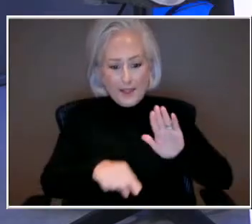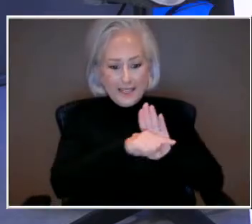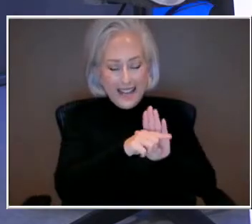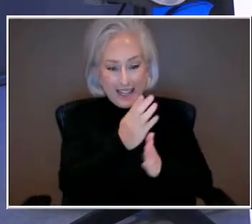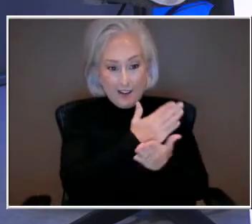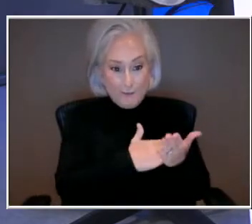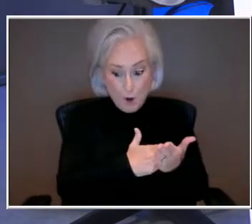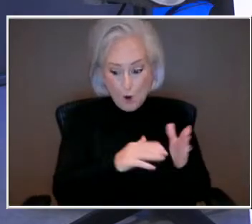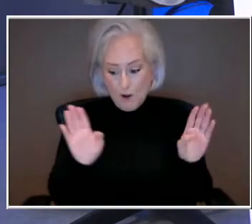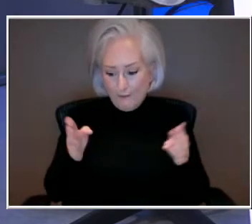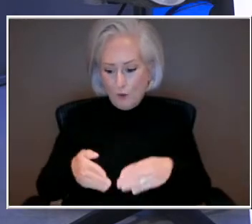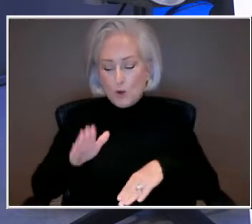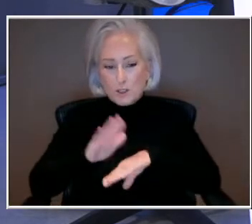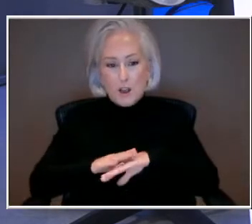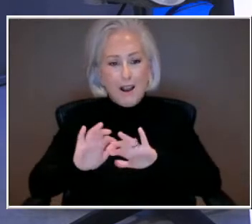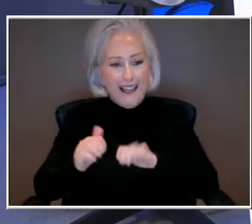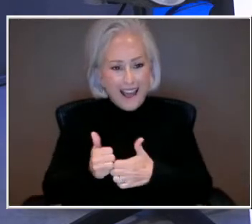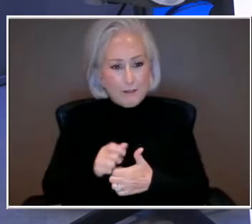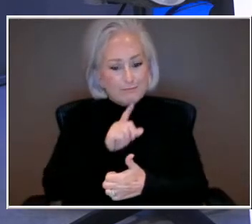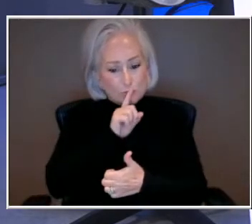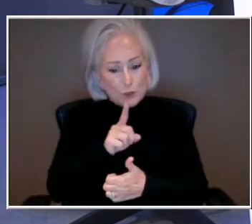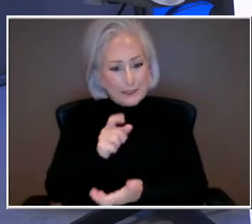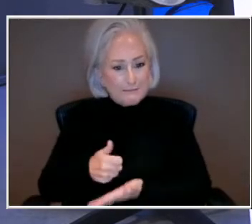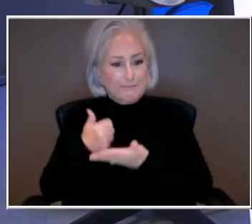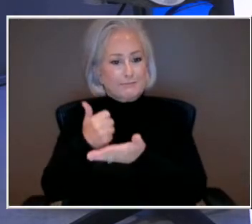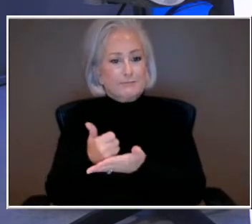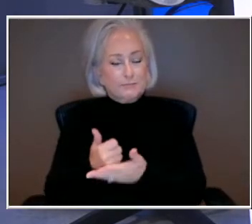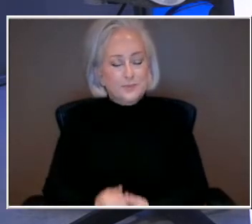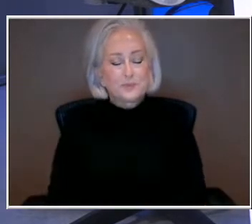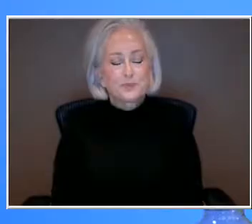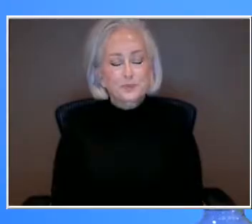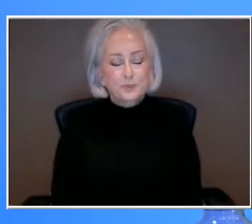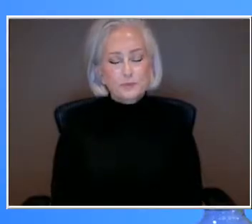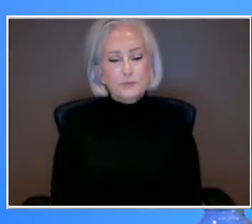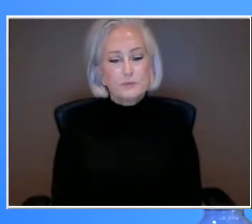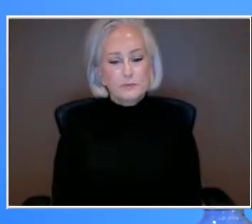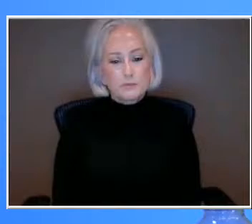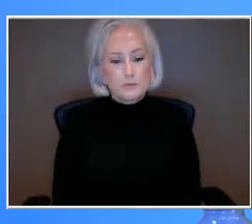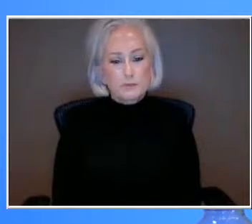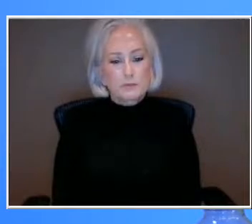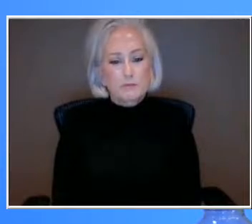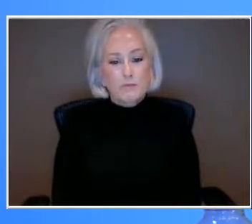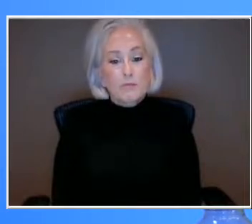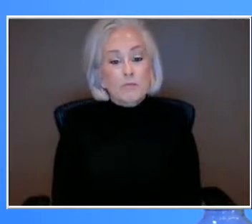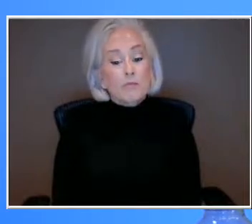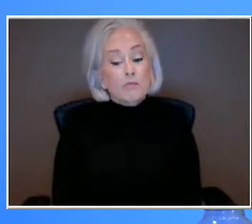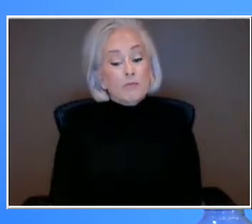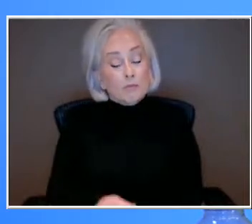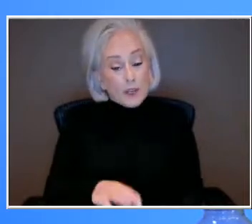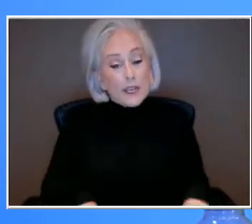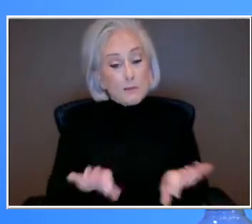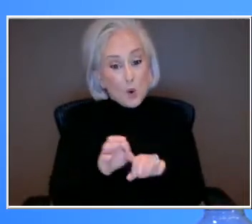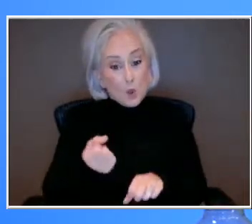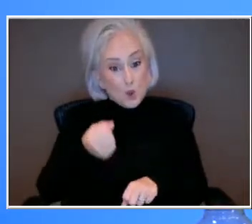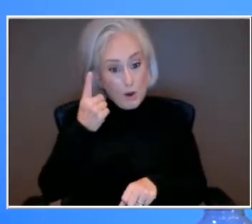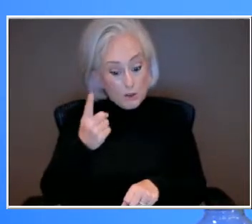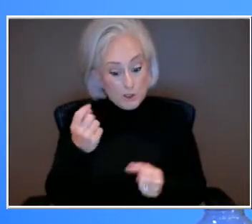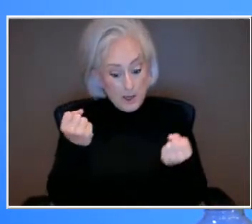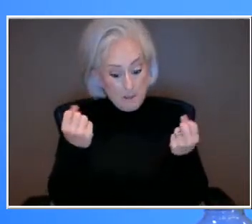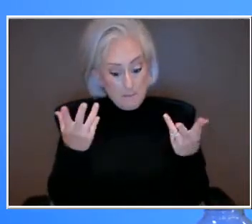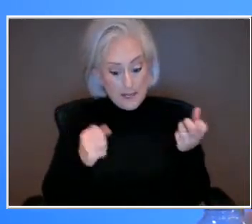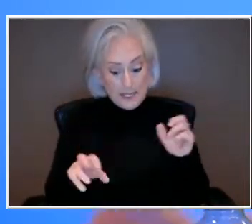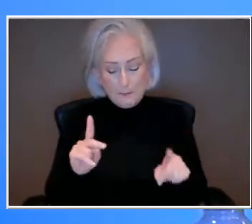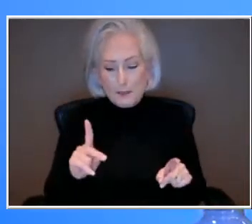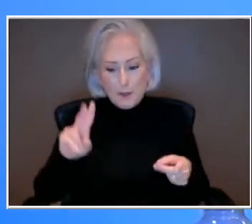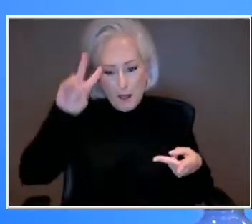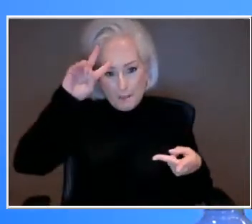focus on the positive aspect of it? I think understanding that, you know, a lot of people have a misconception that if AI comes in,